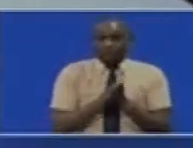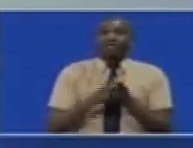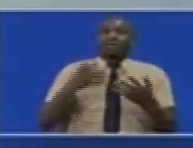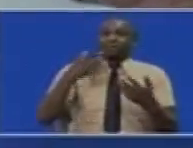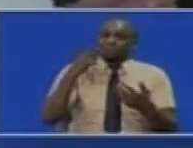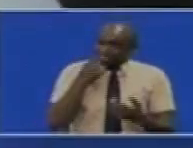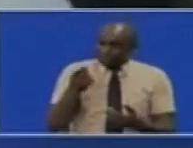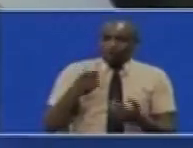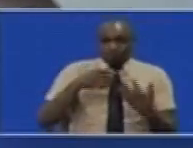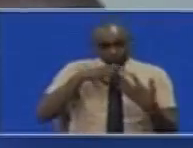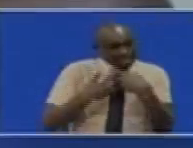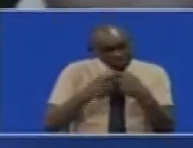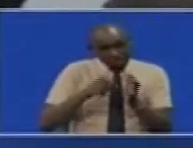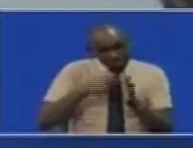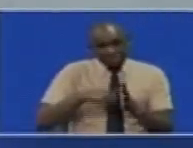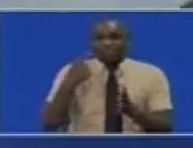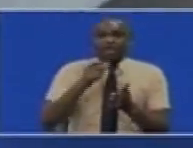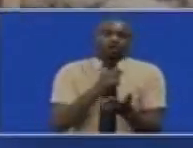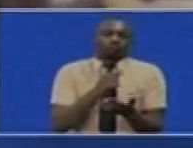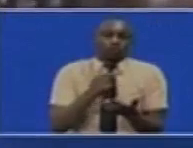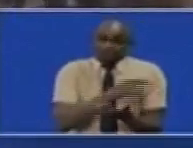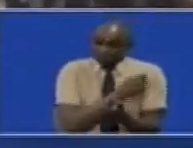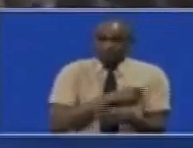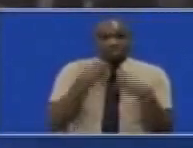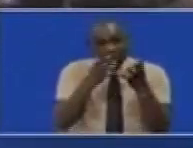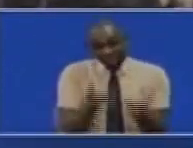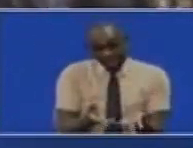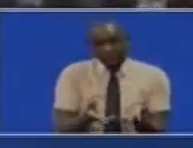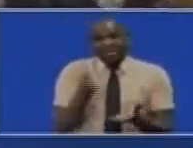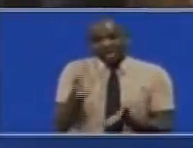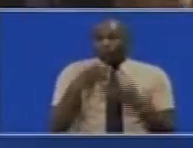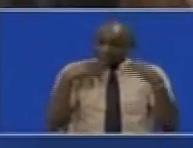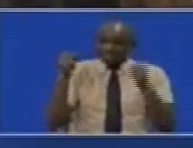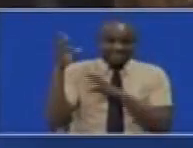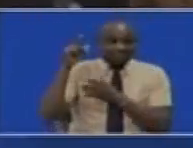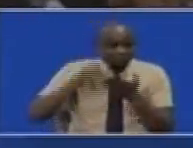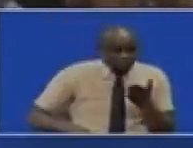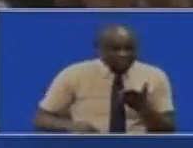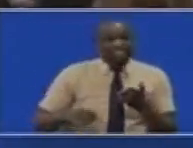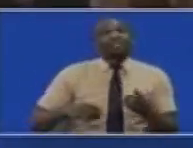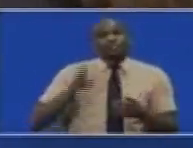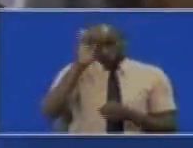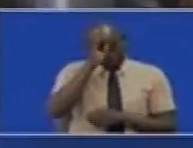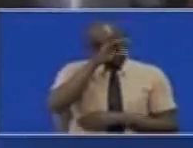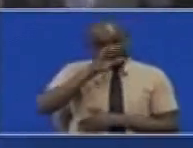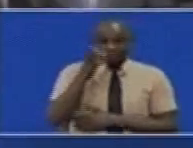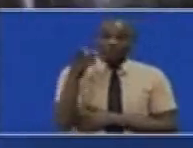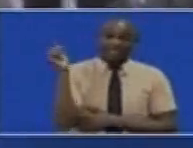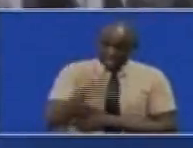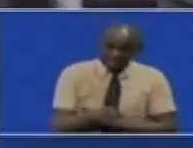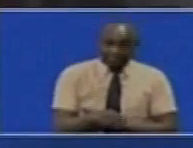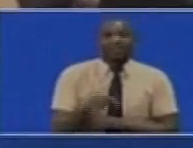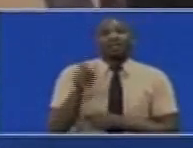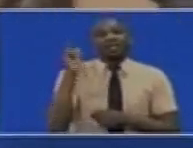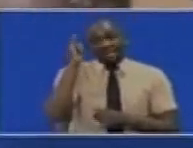the Kakamega County Referral Hospital. The tour continues this Friday with the president expected on another tour of Bungoma County before